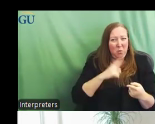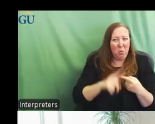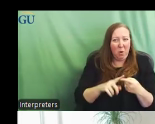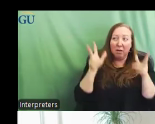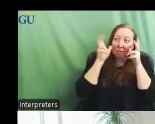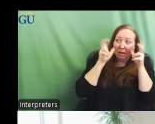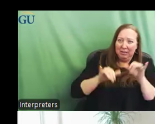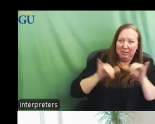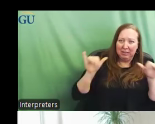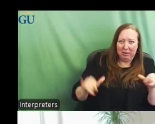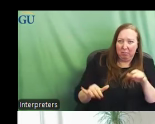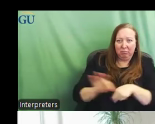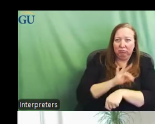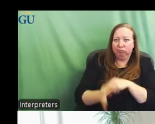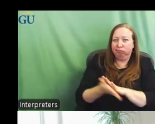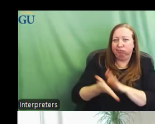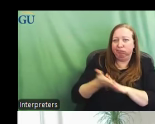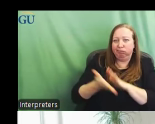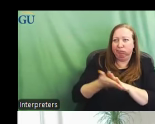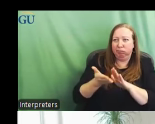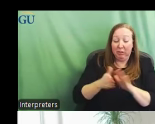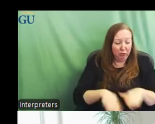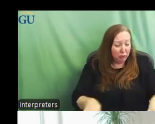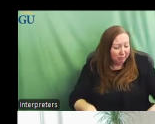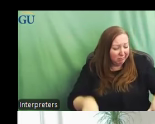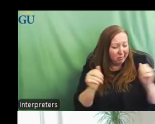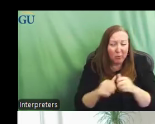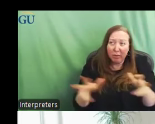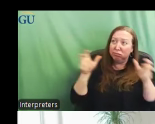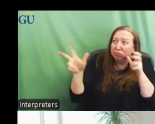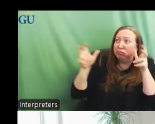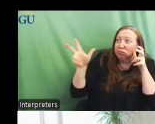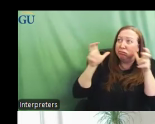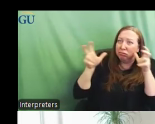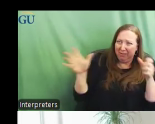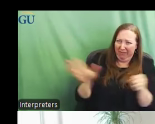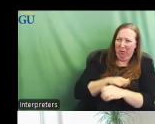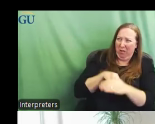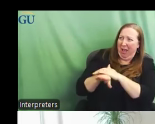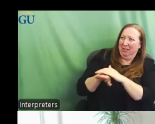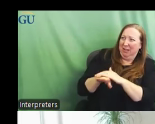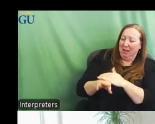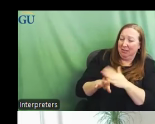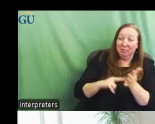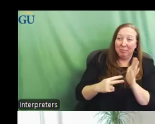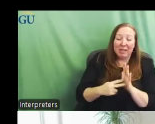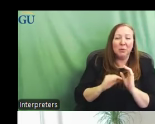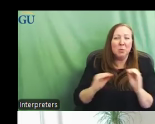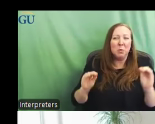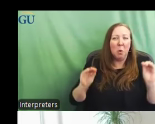system is functioning, they have access. There doesn't need to be effort made to make sure that they can receive that